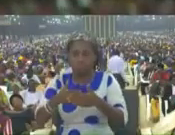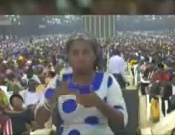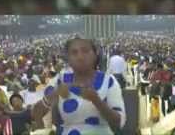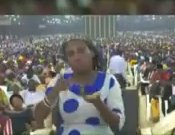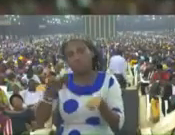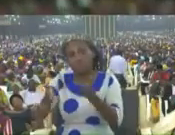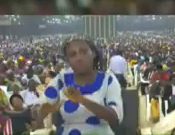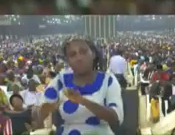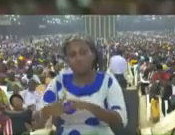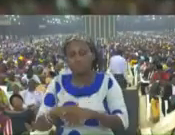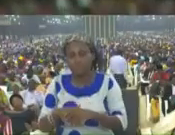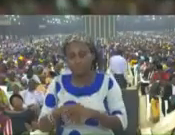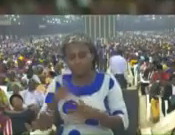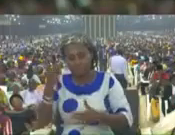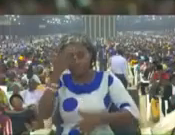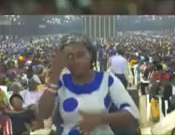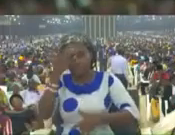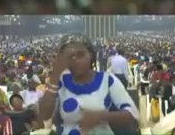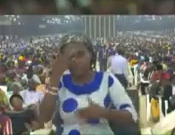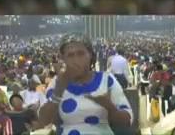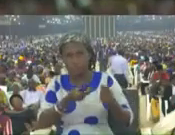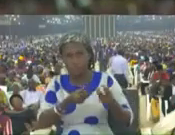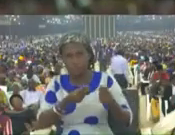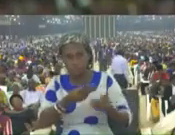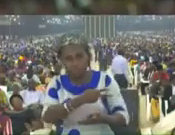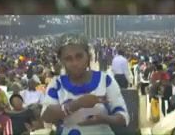He was on his deathbed.